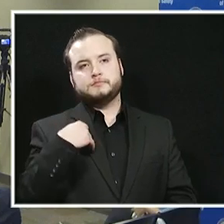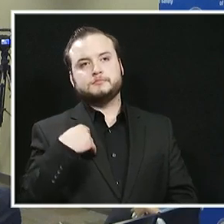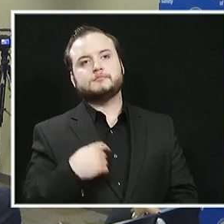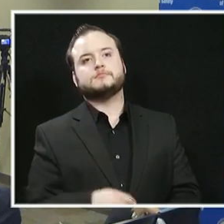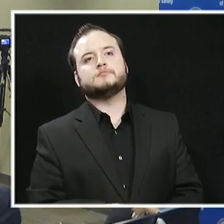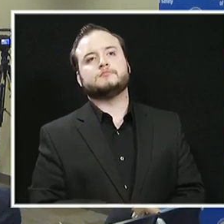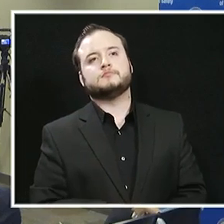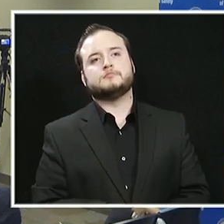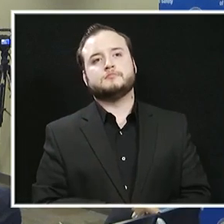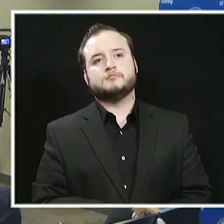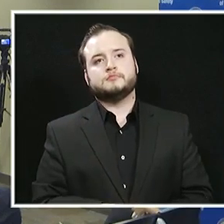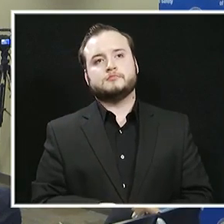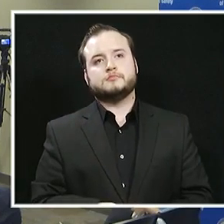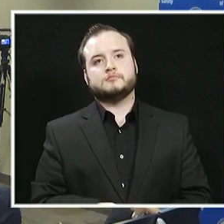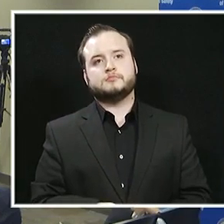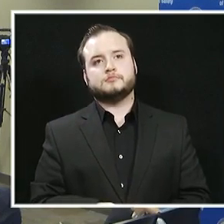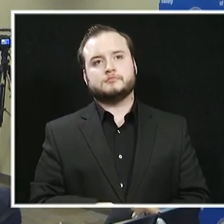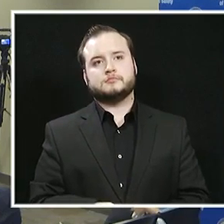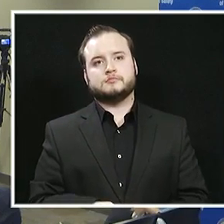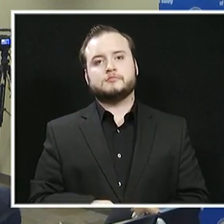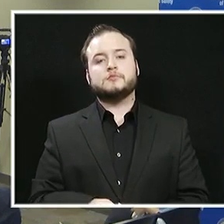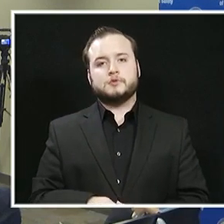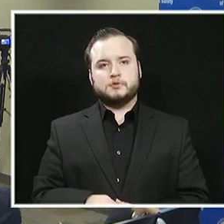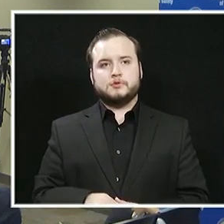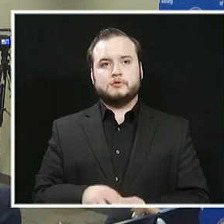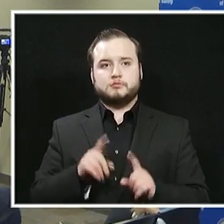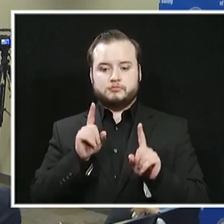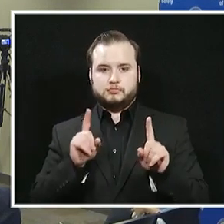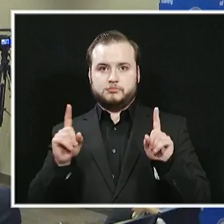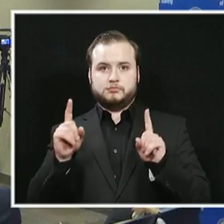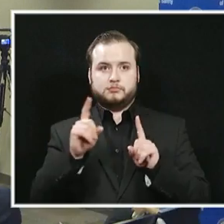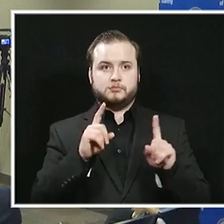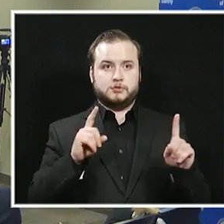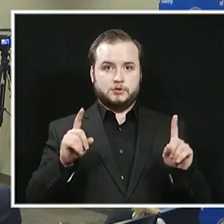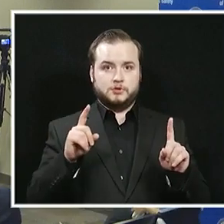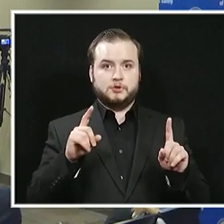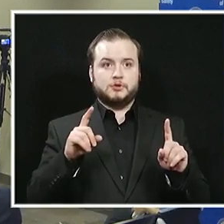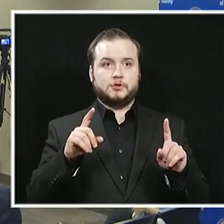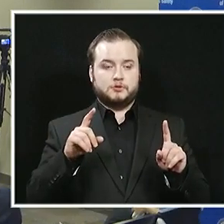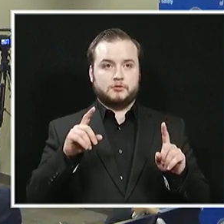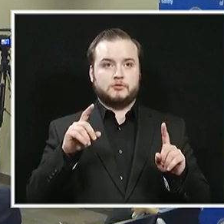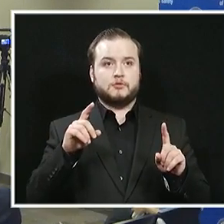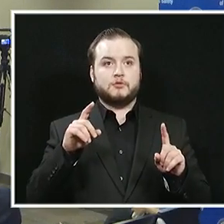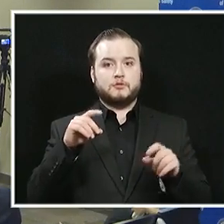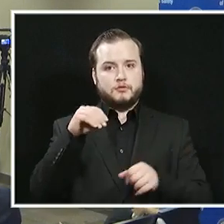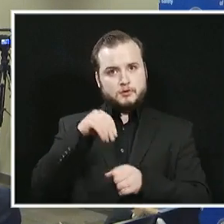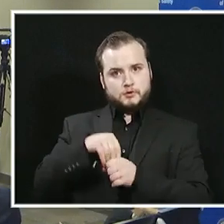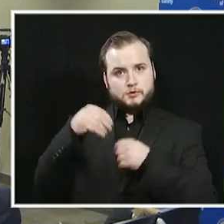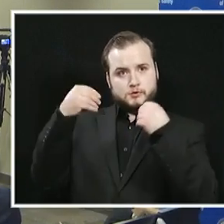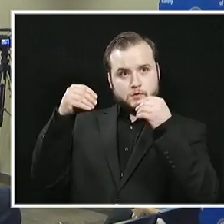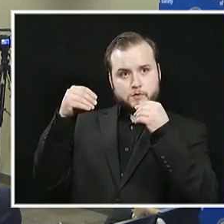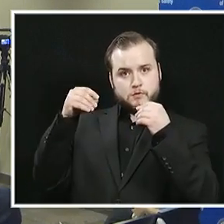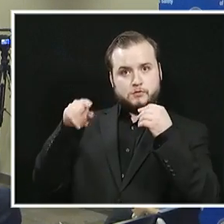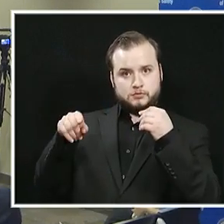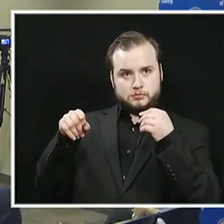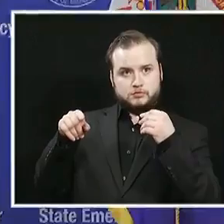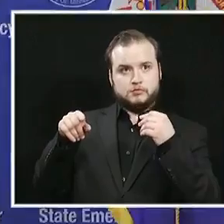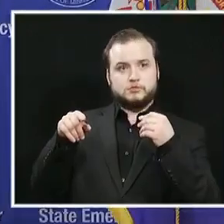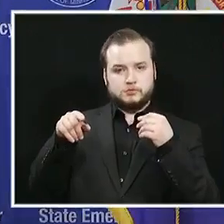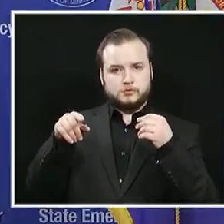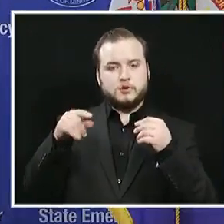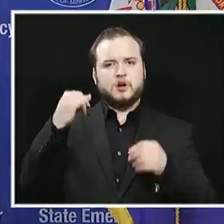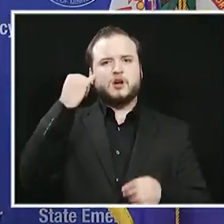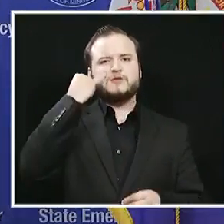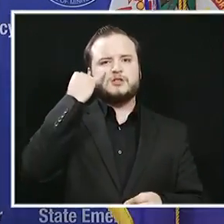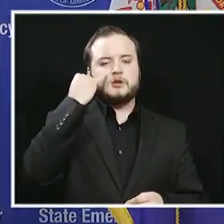breaking down or at least fraying. Does an extended order have any real might behind it? And what should law enforcement be doing when they encounter large groups? Yeah, it's a